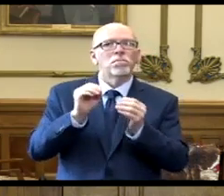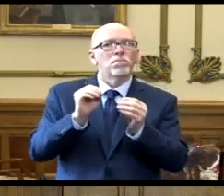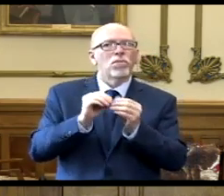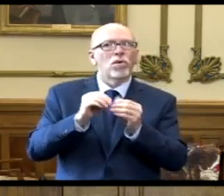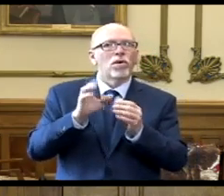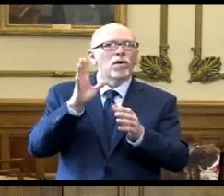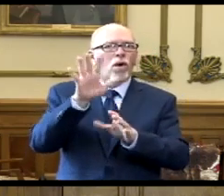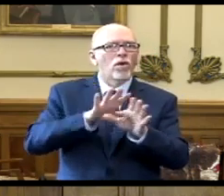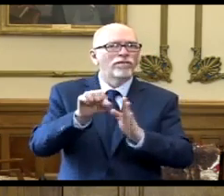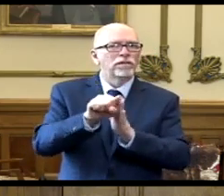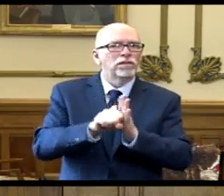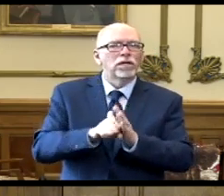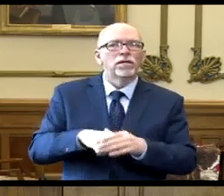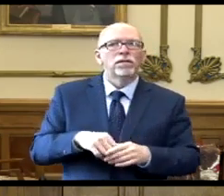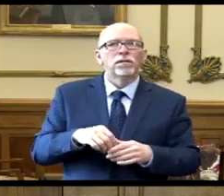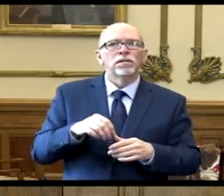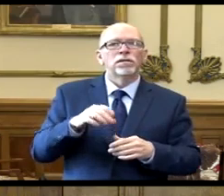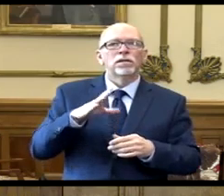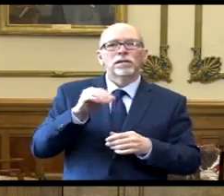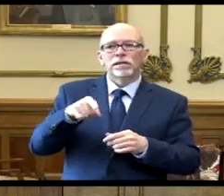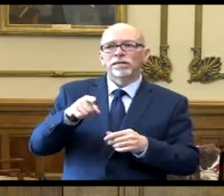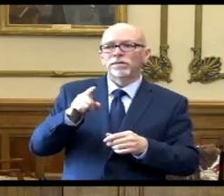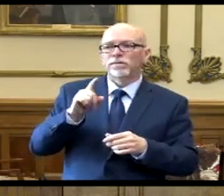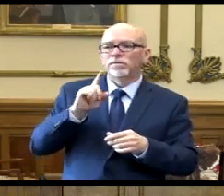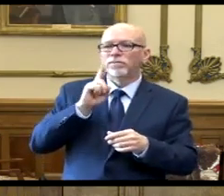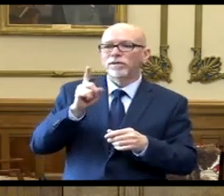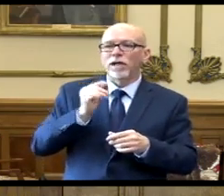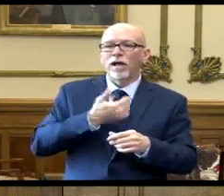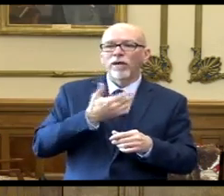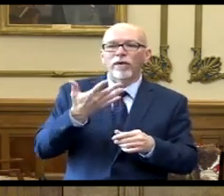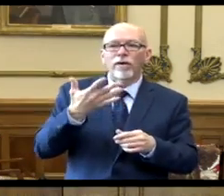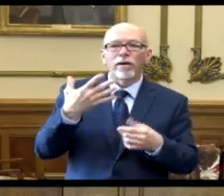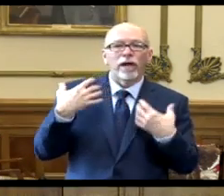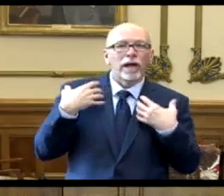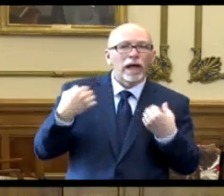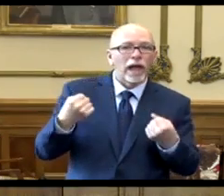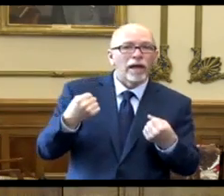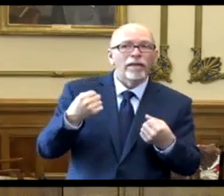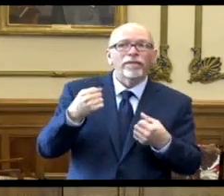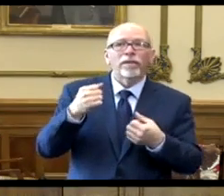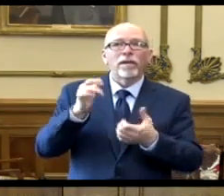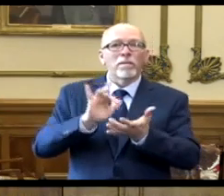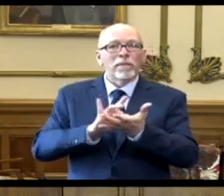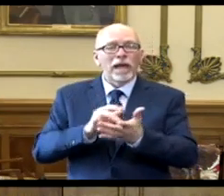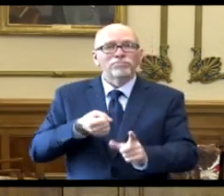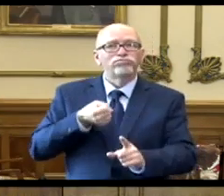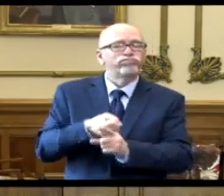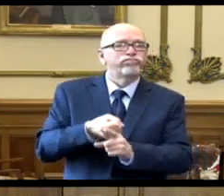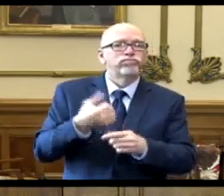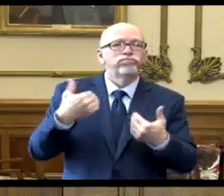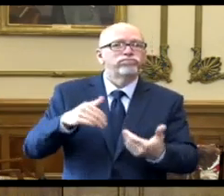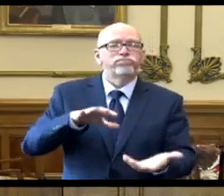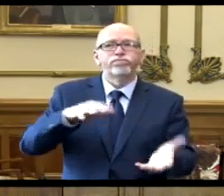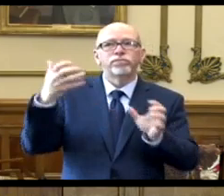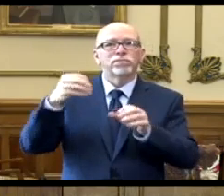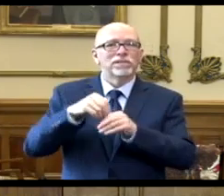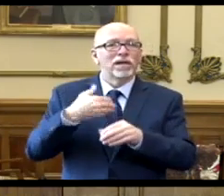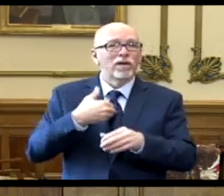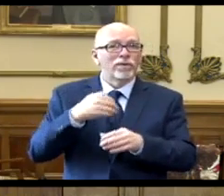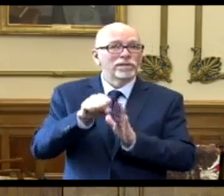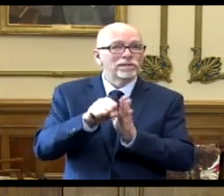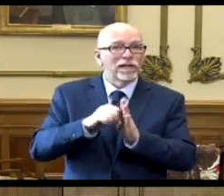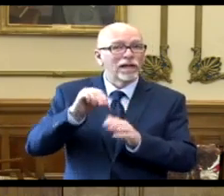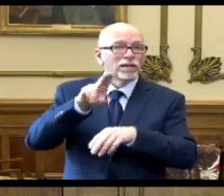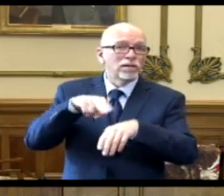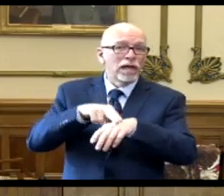And you know, as devastating as the health and medical consequences of COVID-19 have been across the state and across the nation,